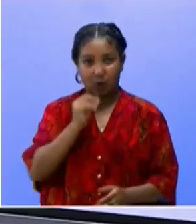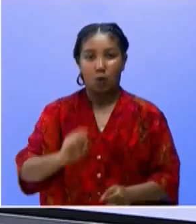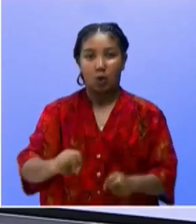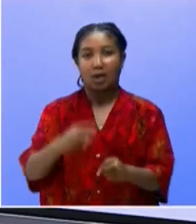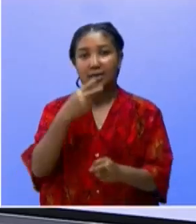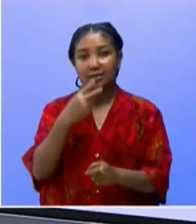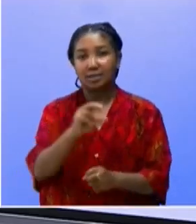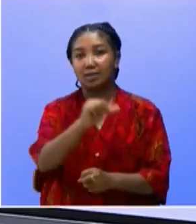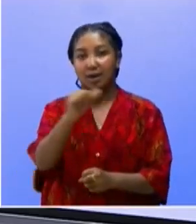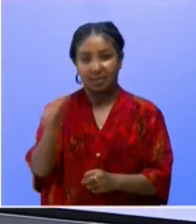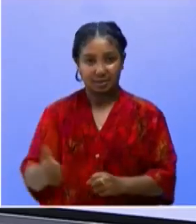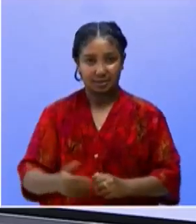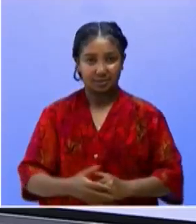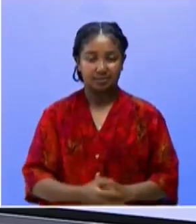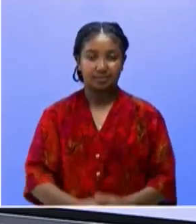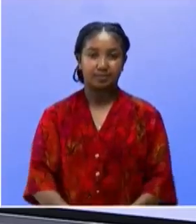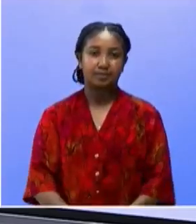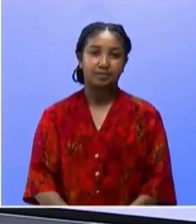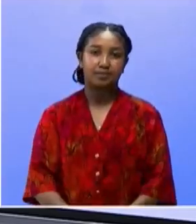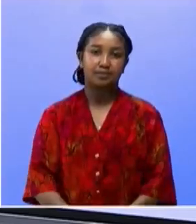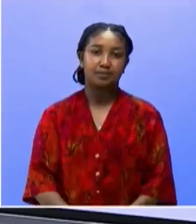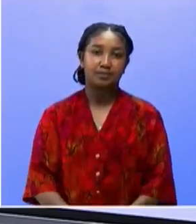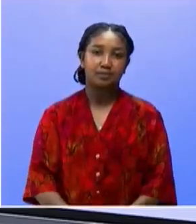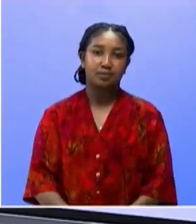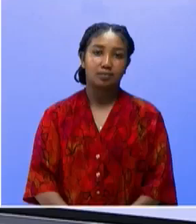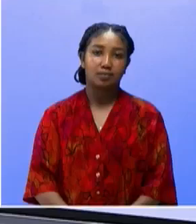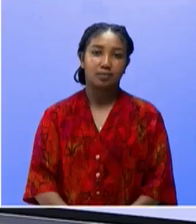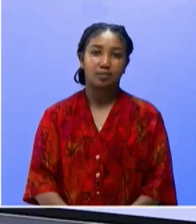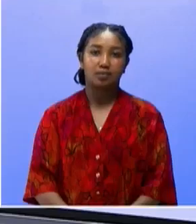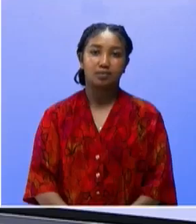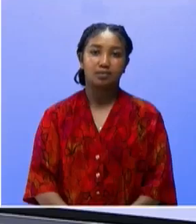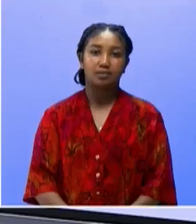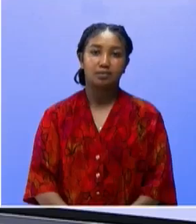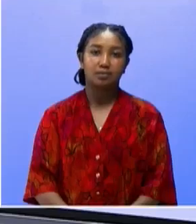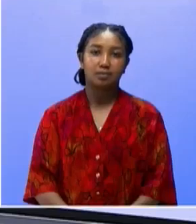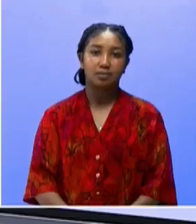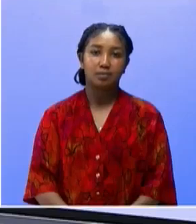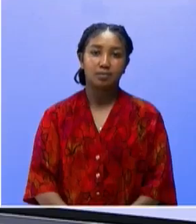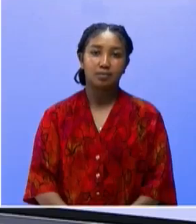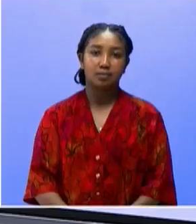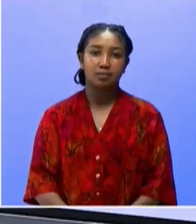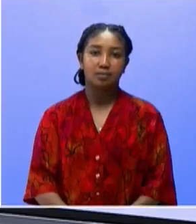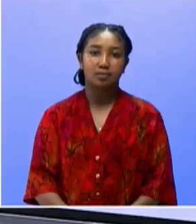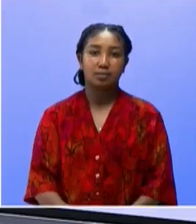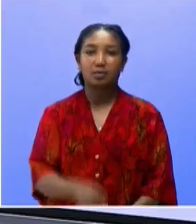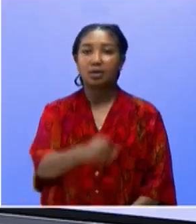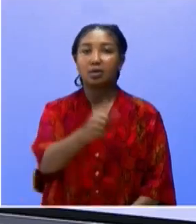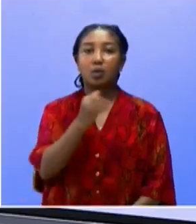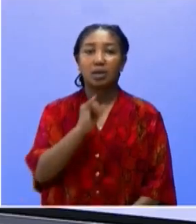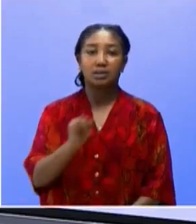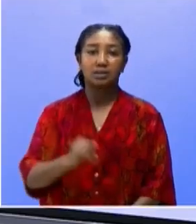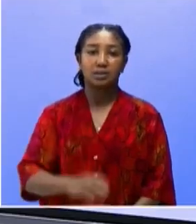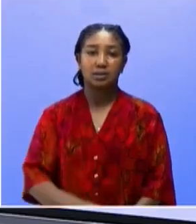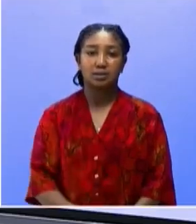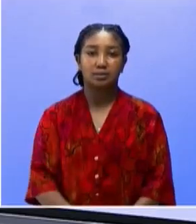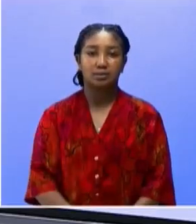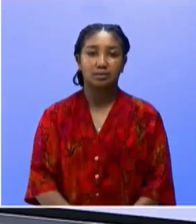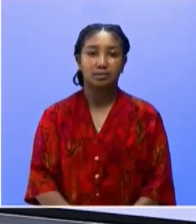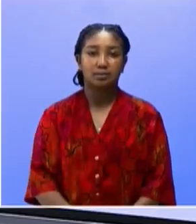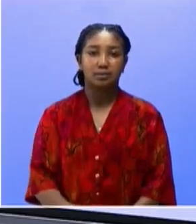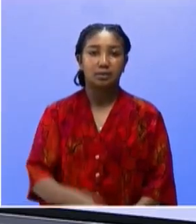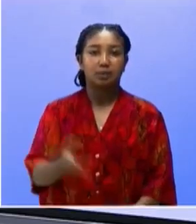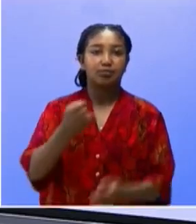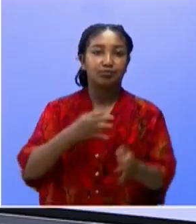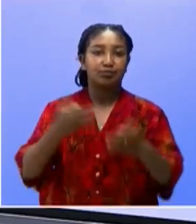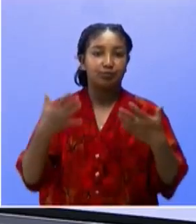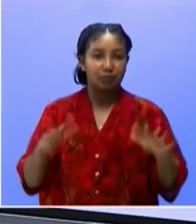see the others. The other ones, okay? The other ones are, as I told